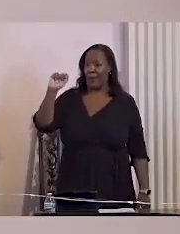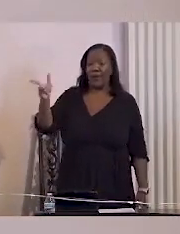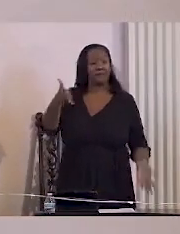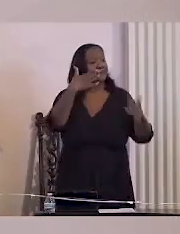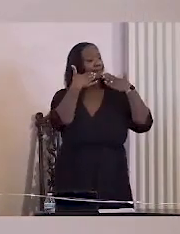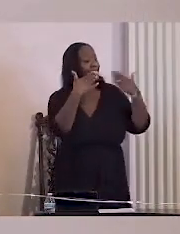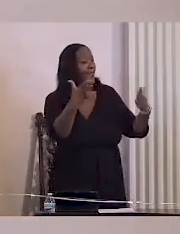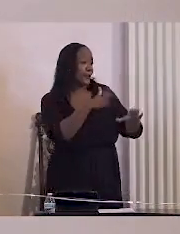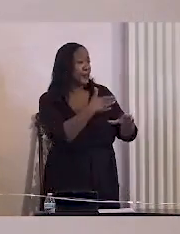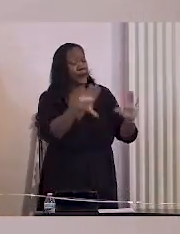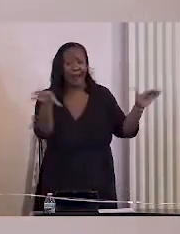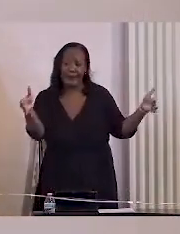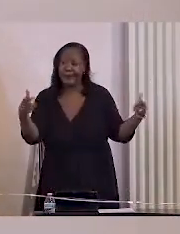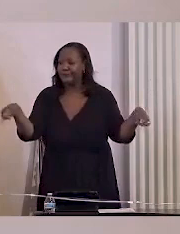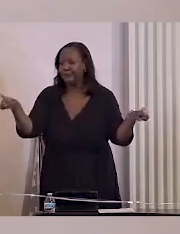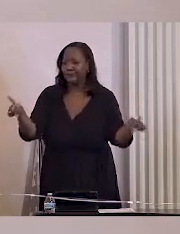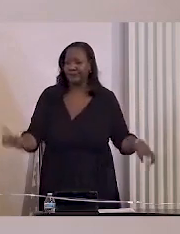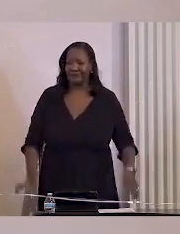you, choir.